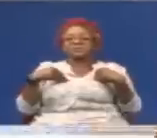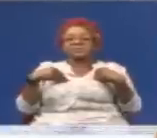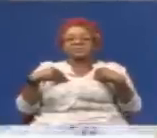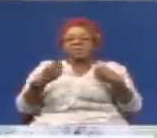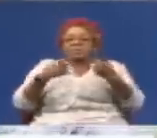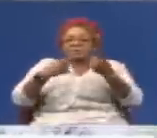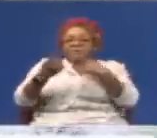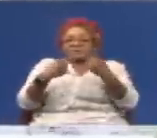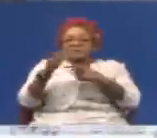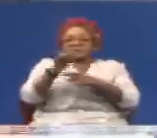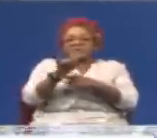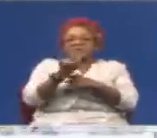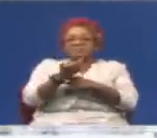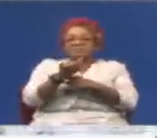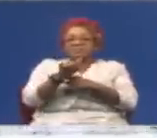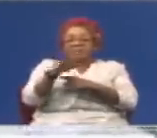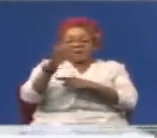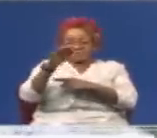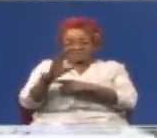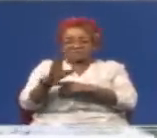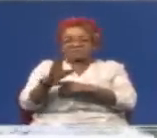what? IBC.